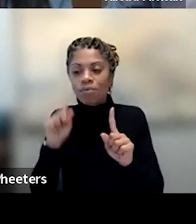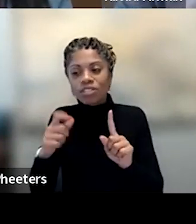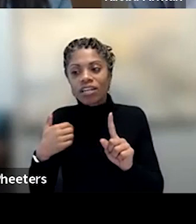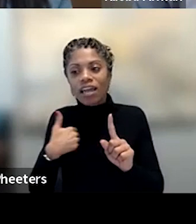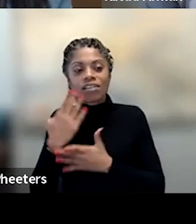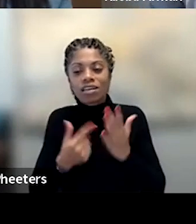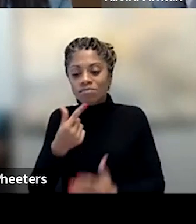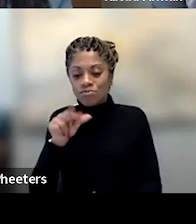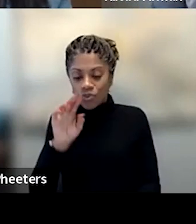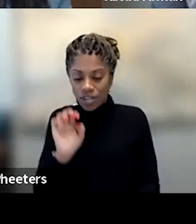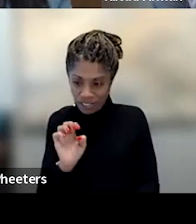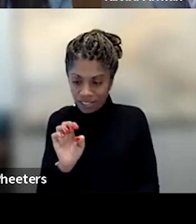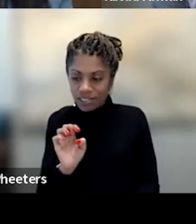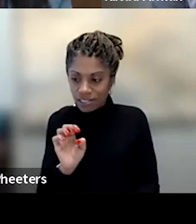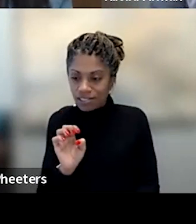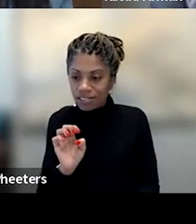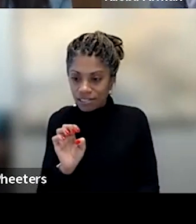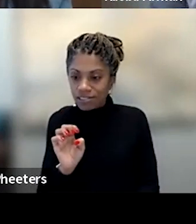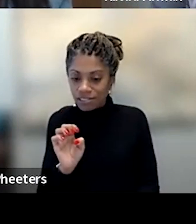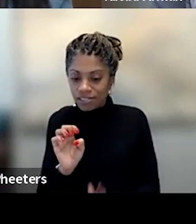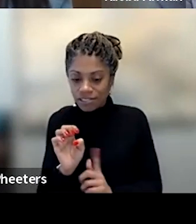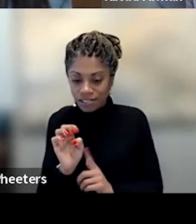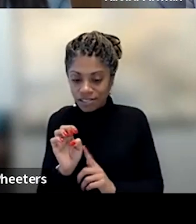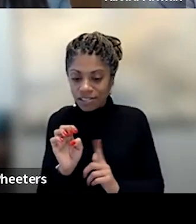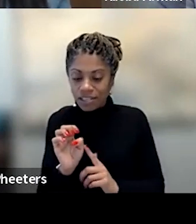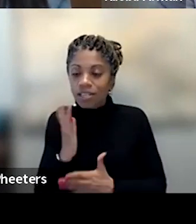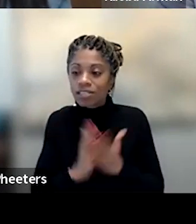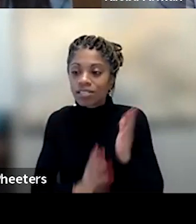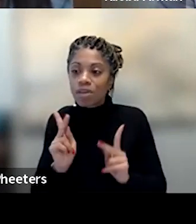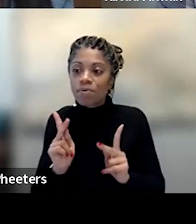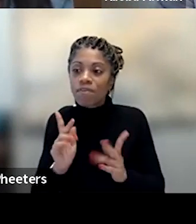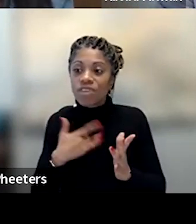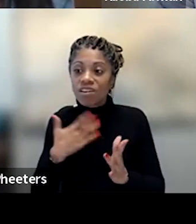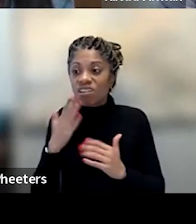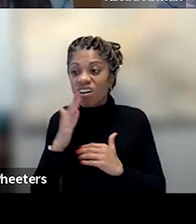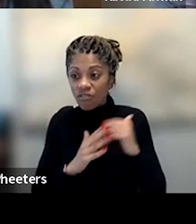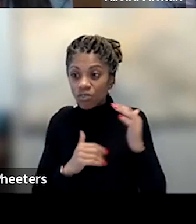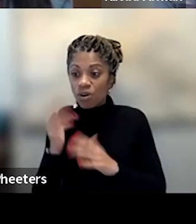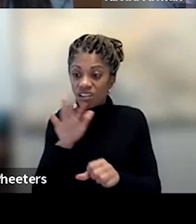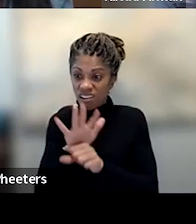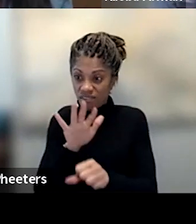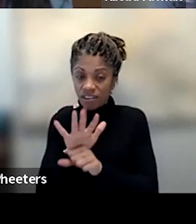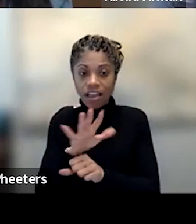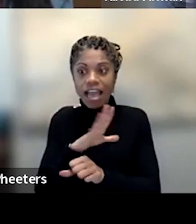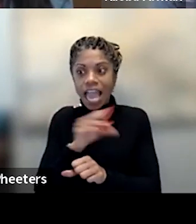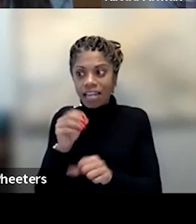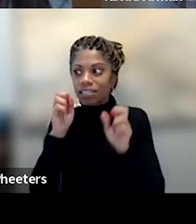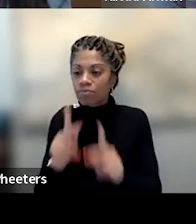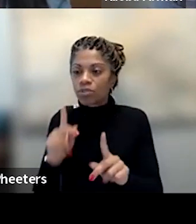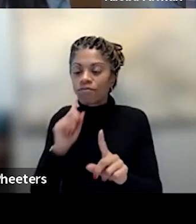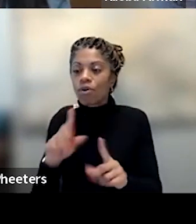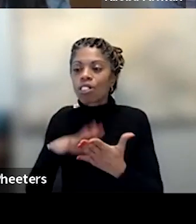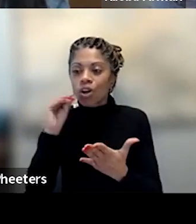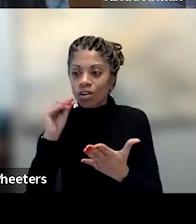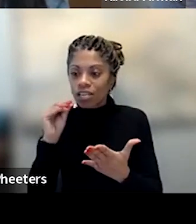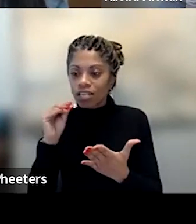grace, with making sure that people feel comfortable enough to show up in these spaces. And when they make mistakes, it's an opportunity for learning and not an opportunity